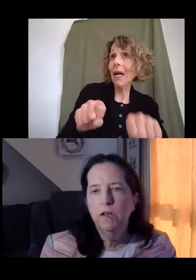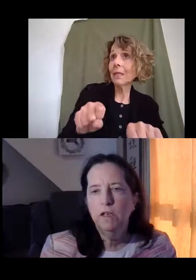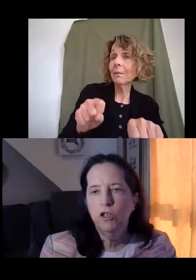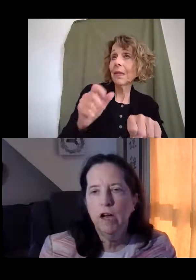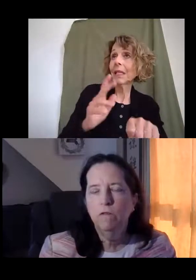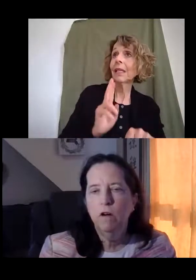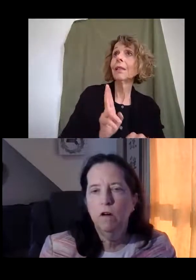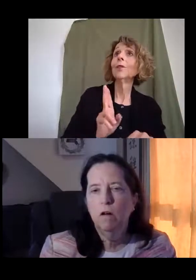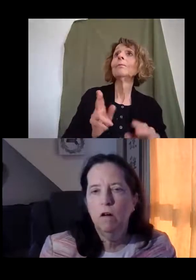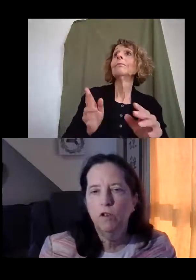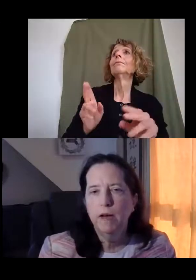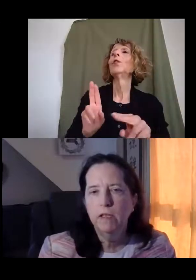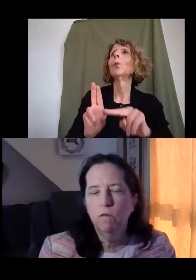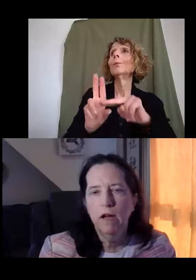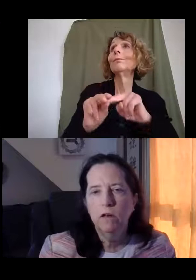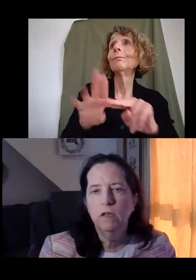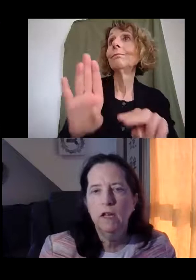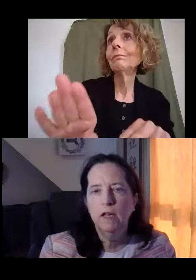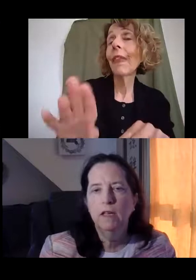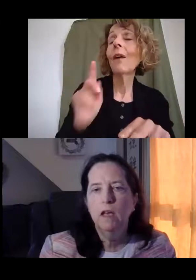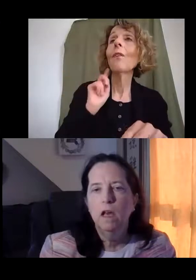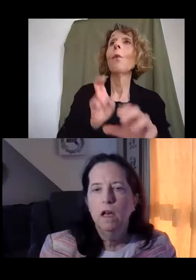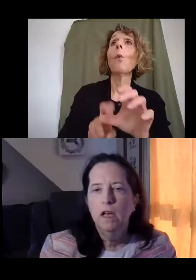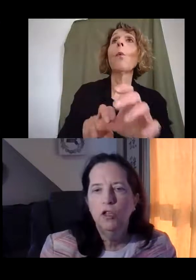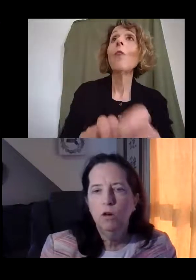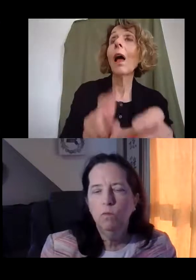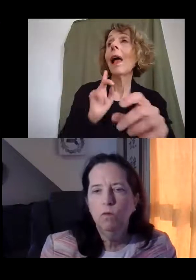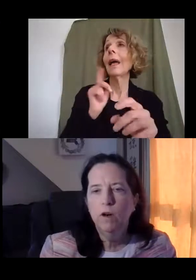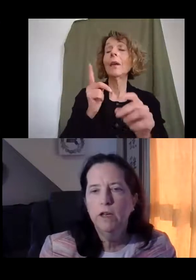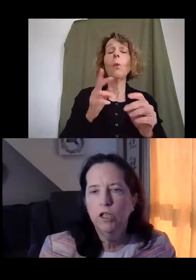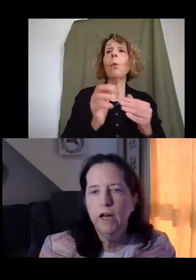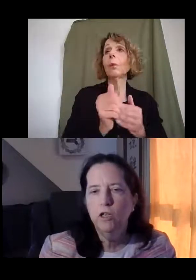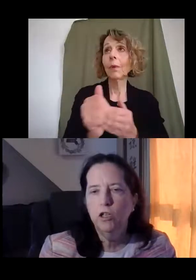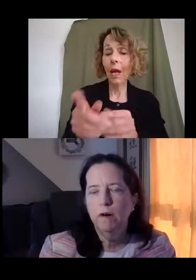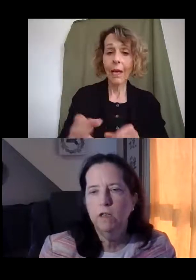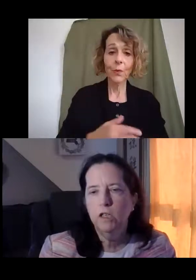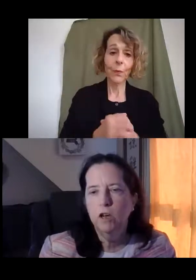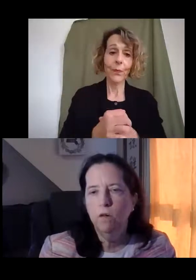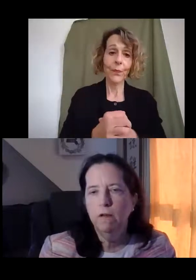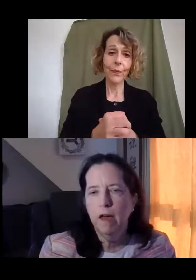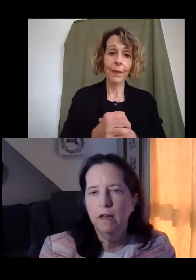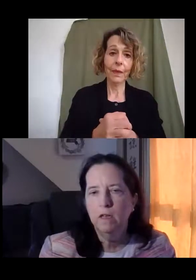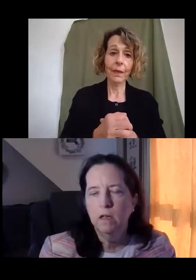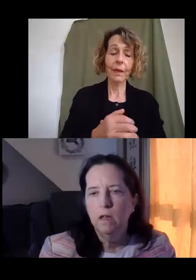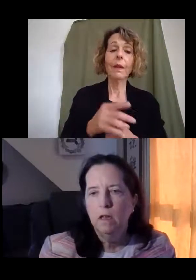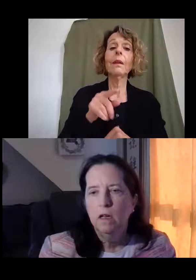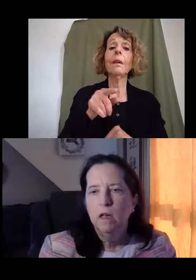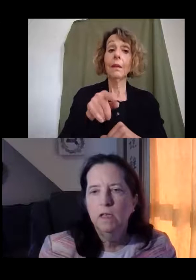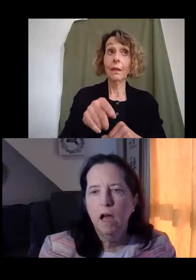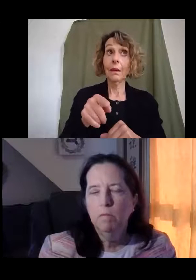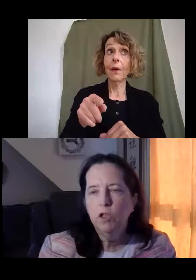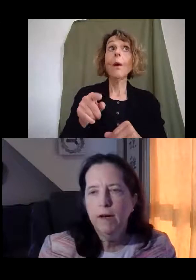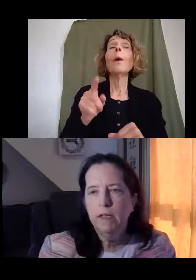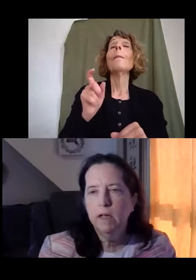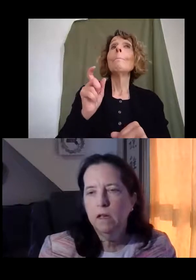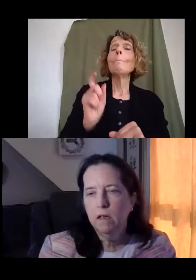that you need to check for transit riders is your route going to change during a snow event?